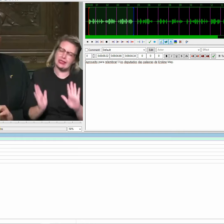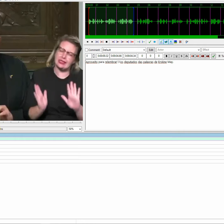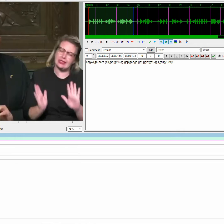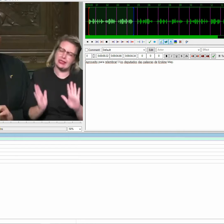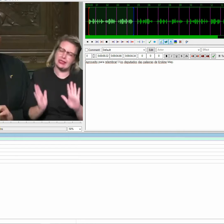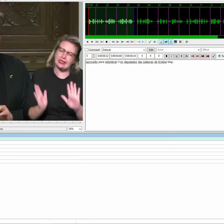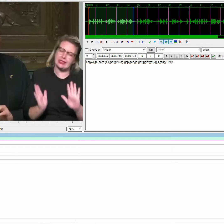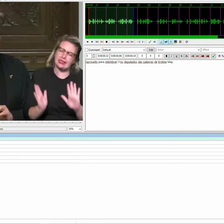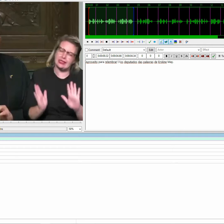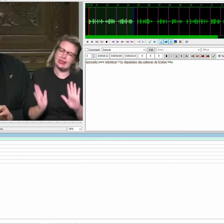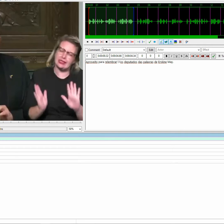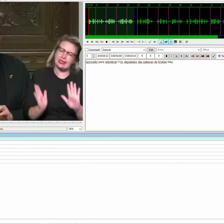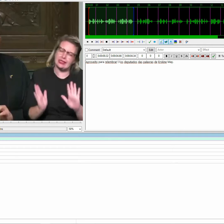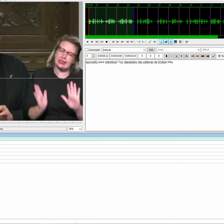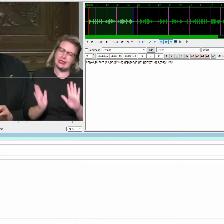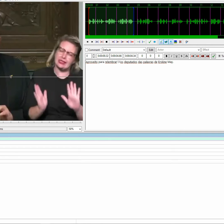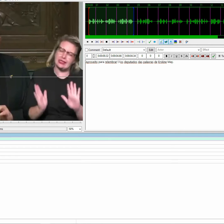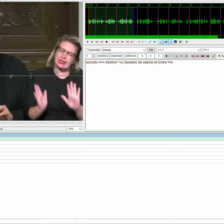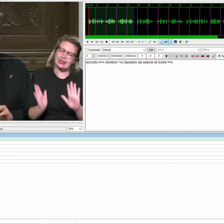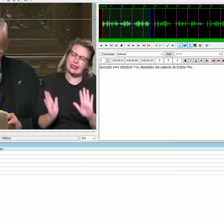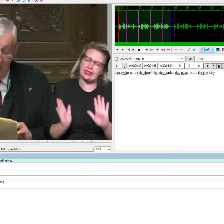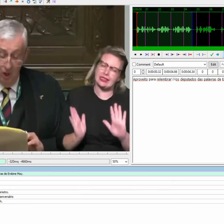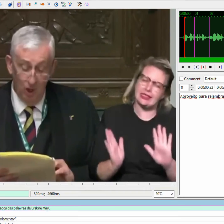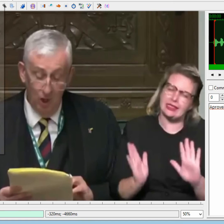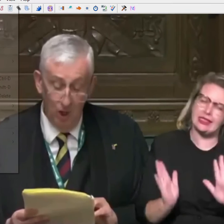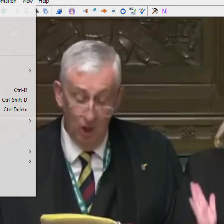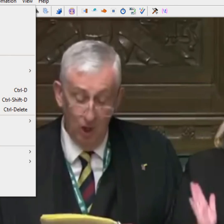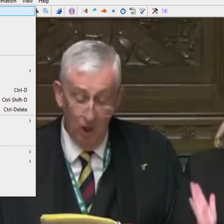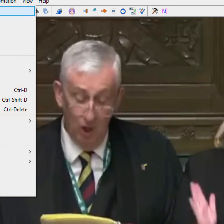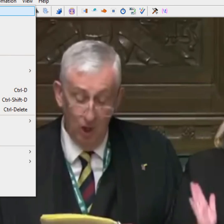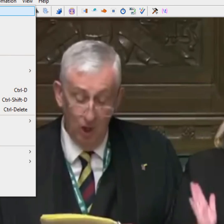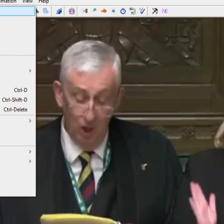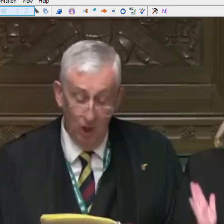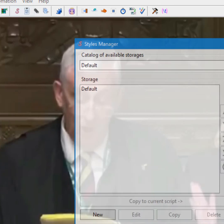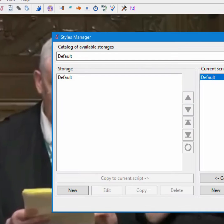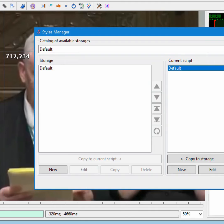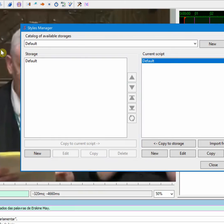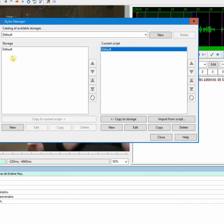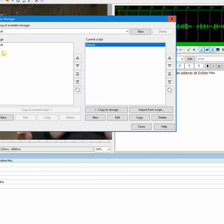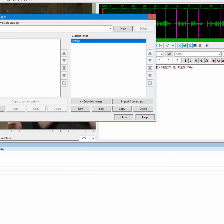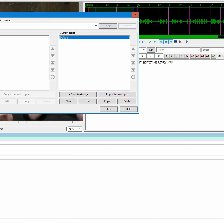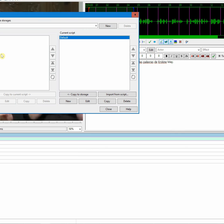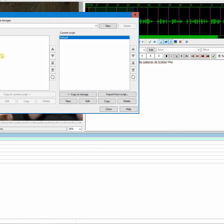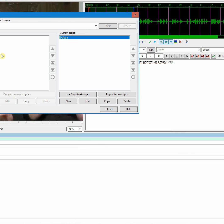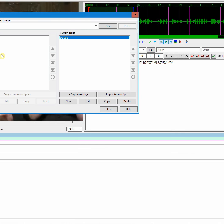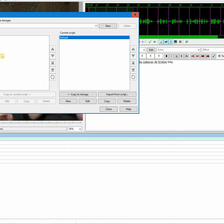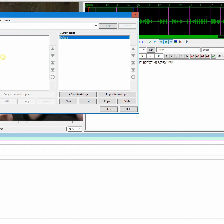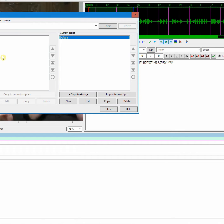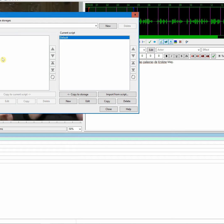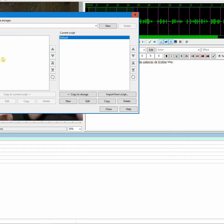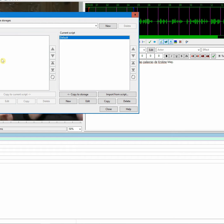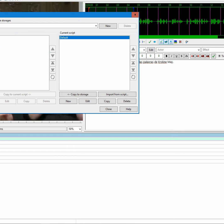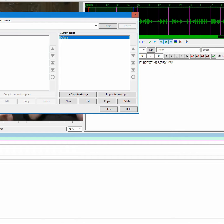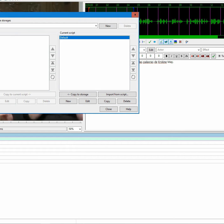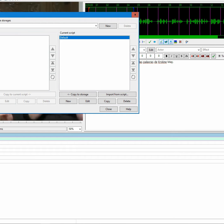certain color, a certain font. How do you do that? First, come to Subtitle, Styles Manager, and this is where you are